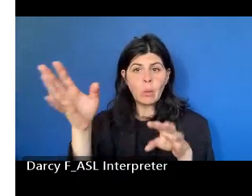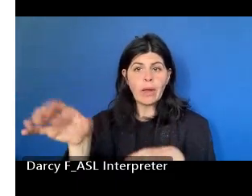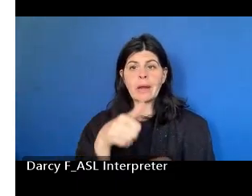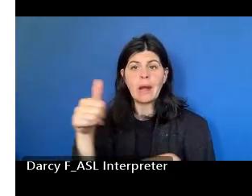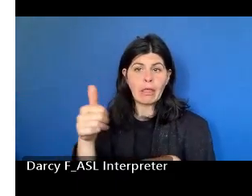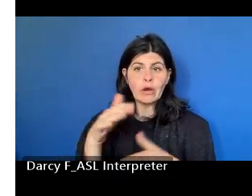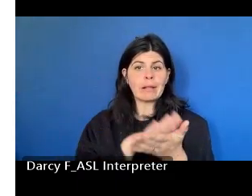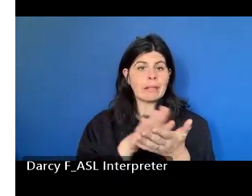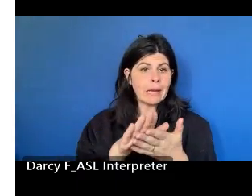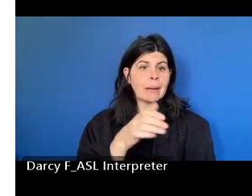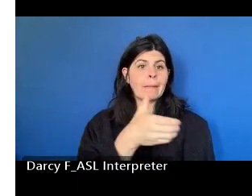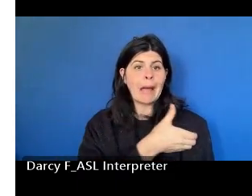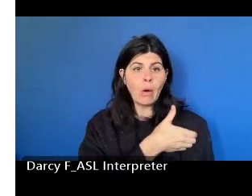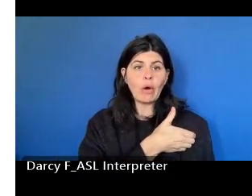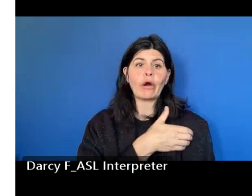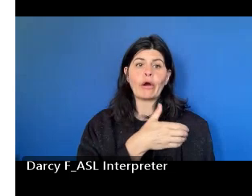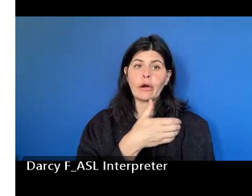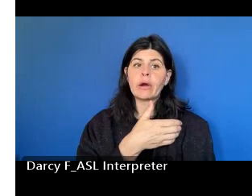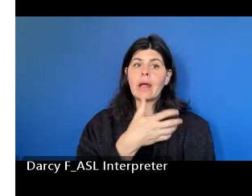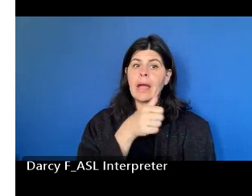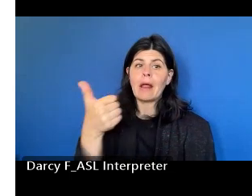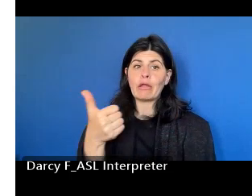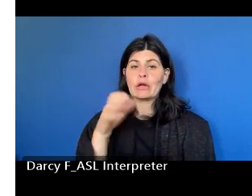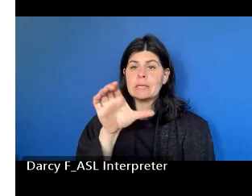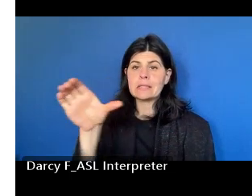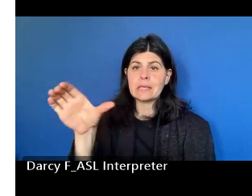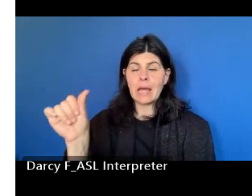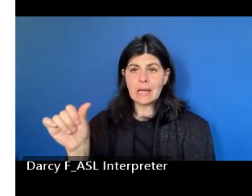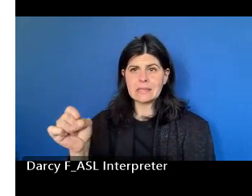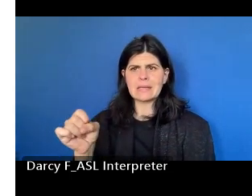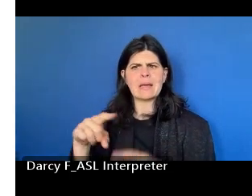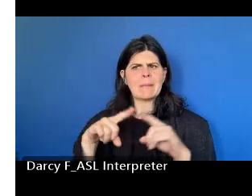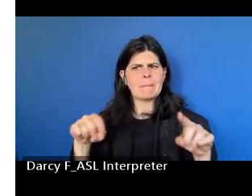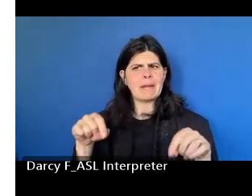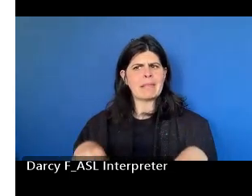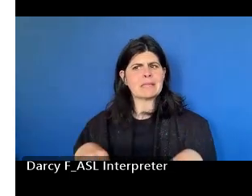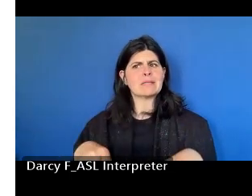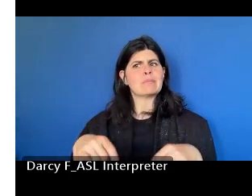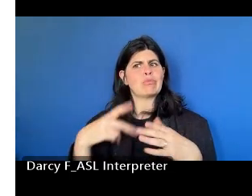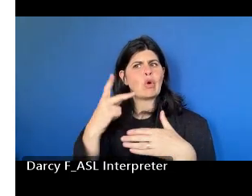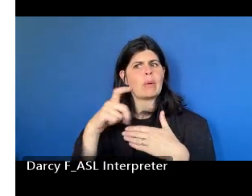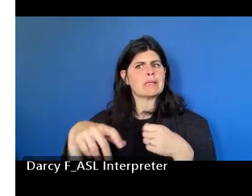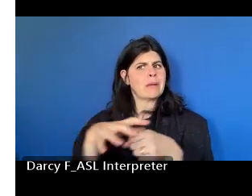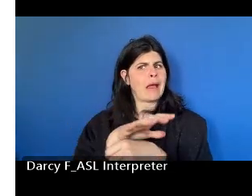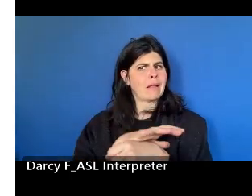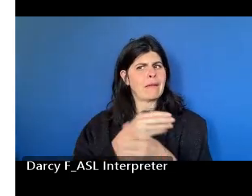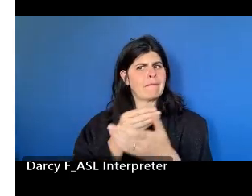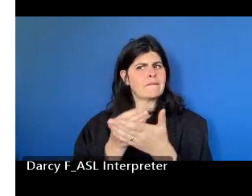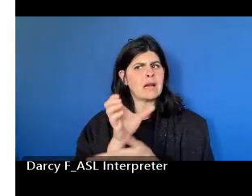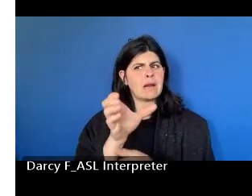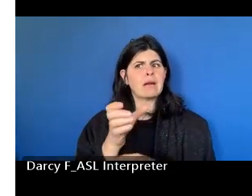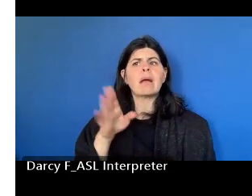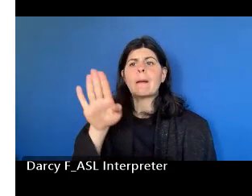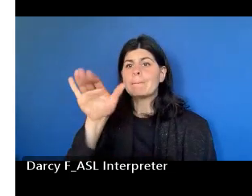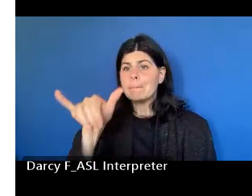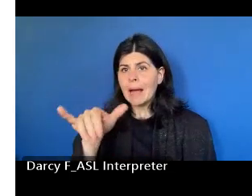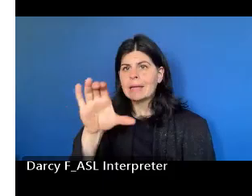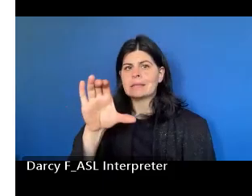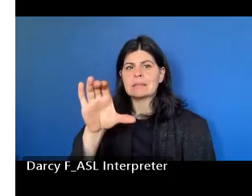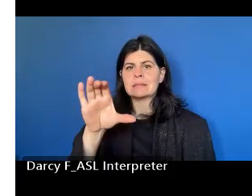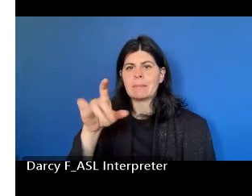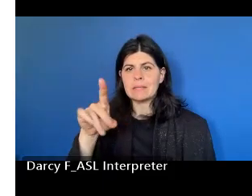CCAs. But I do want to underscore the importance of this program being adequately funded by the CPUC and SoCalGas, and